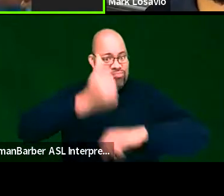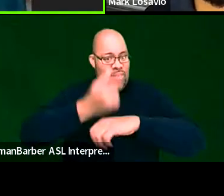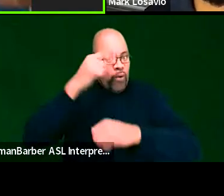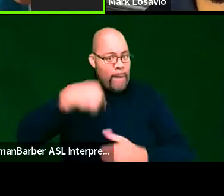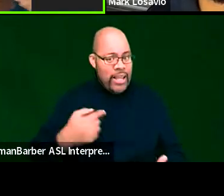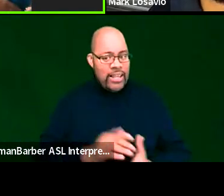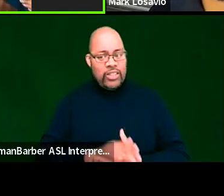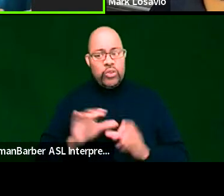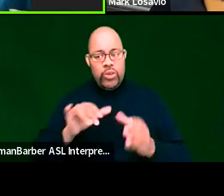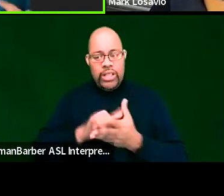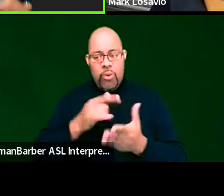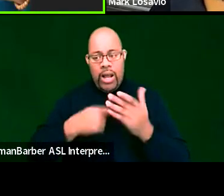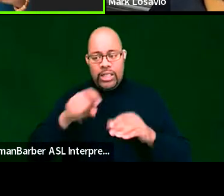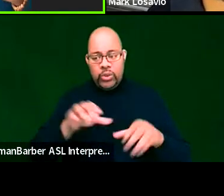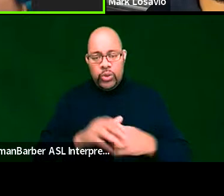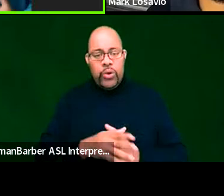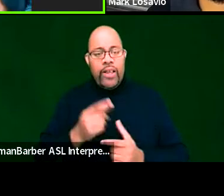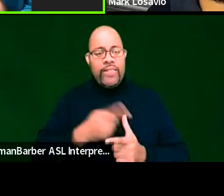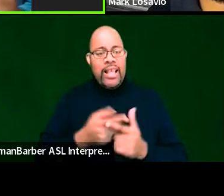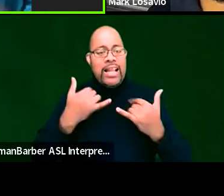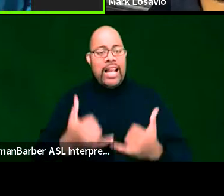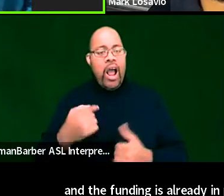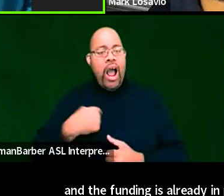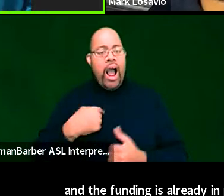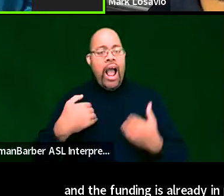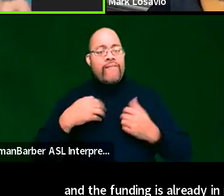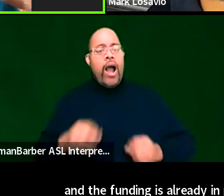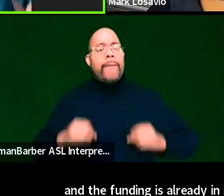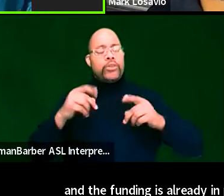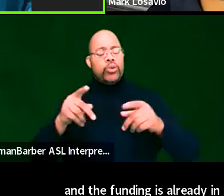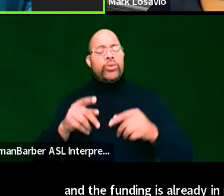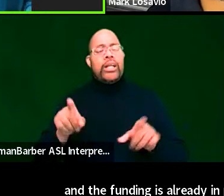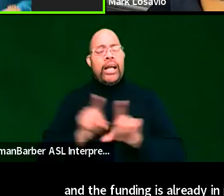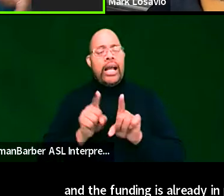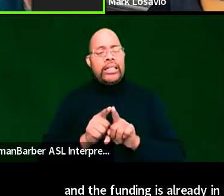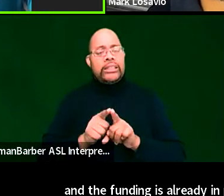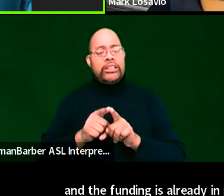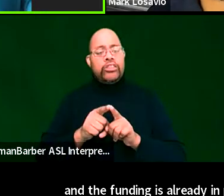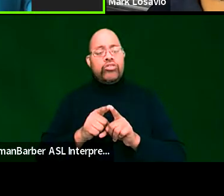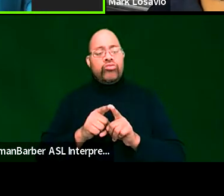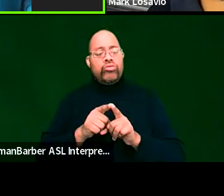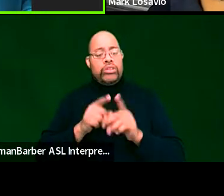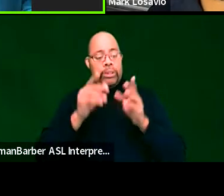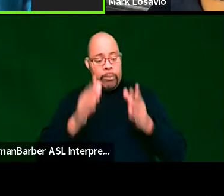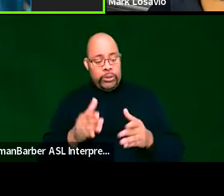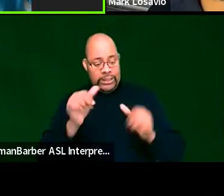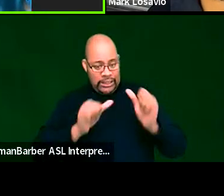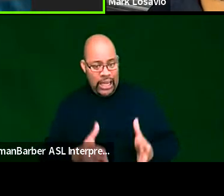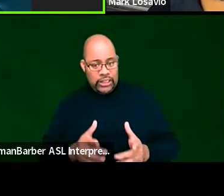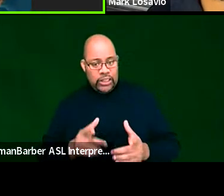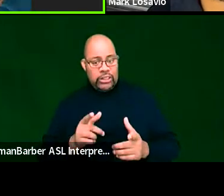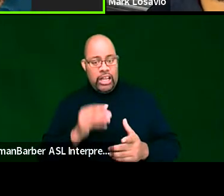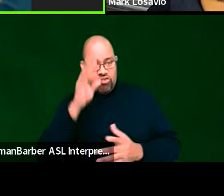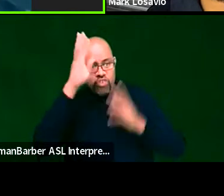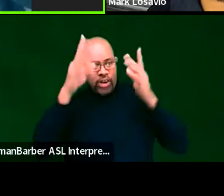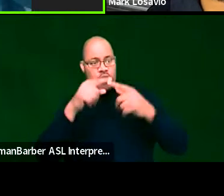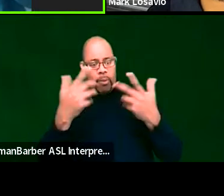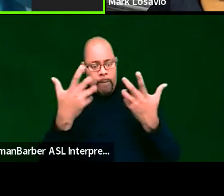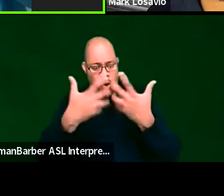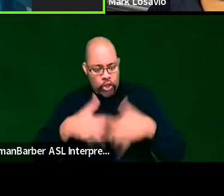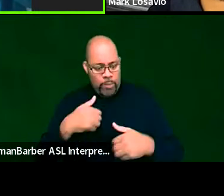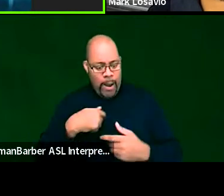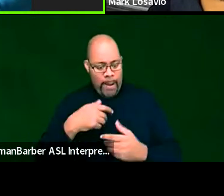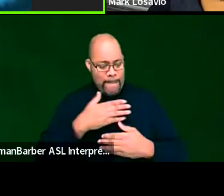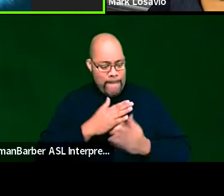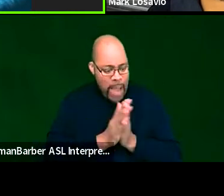me to do what I need to do. And then now I have an opportunity as a creative and as a scientist to merge my passions and to